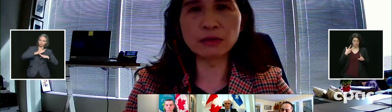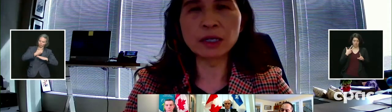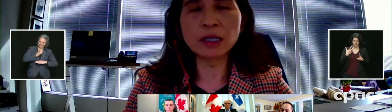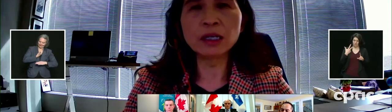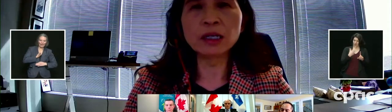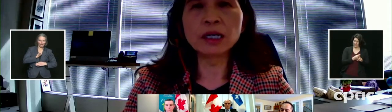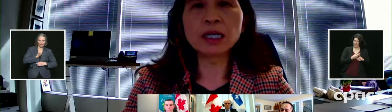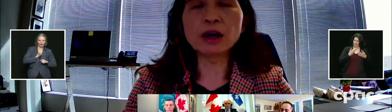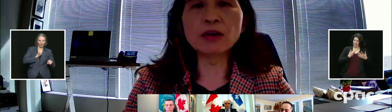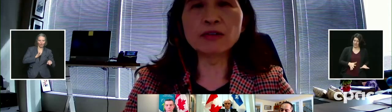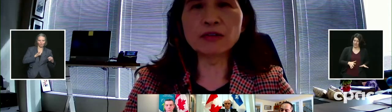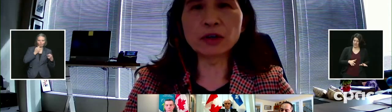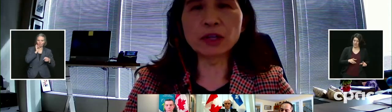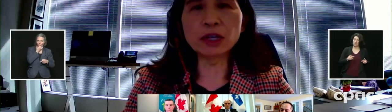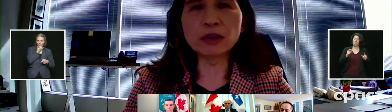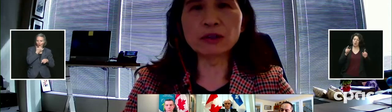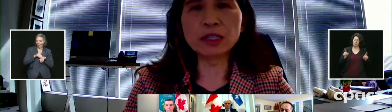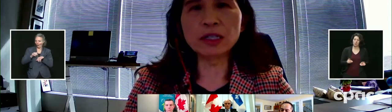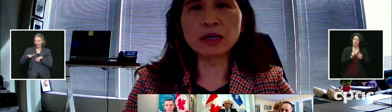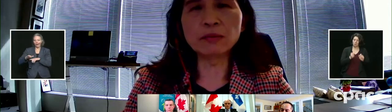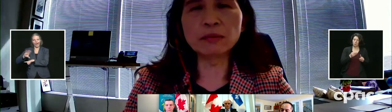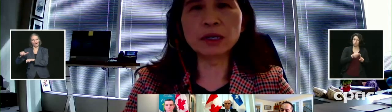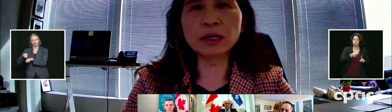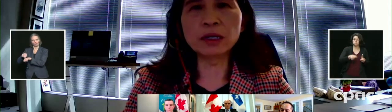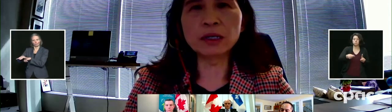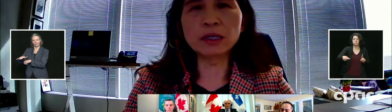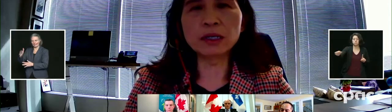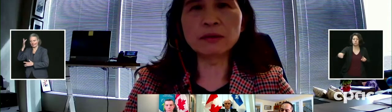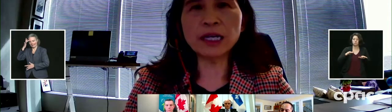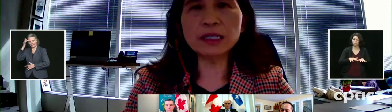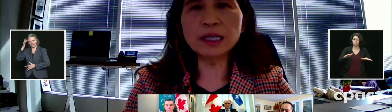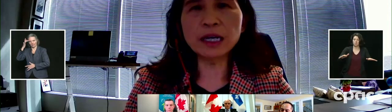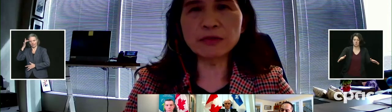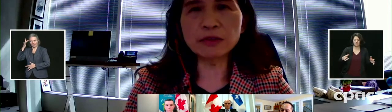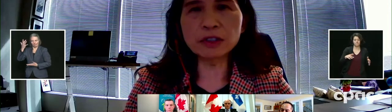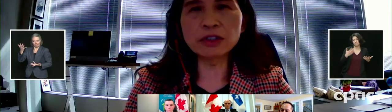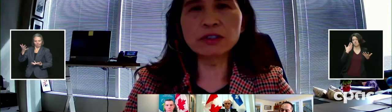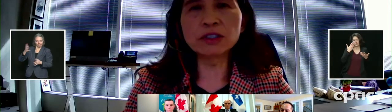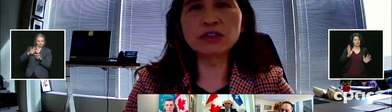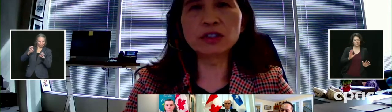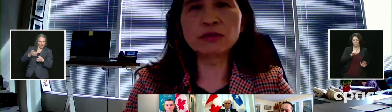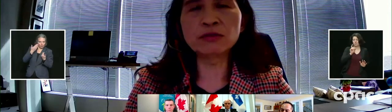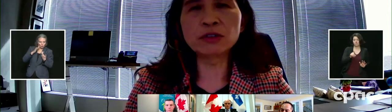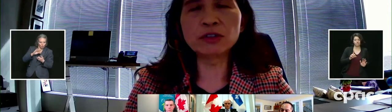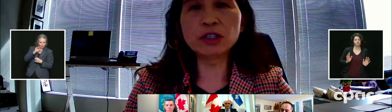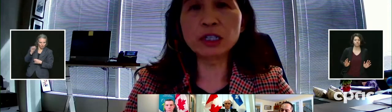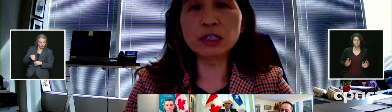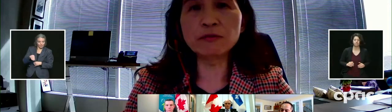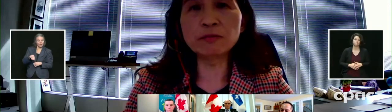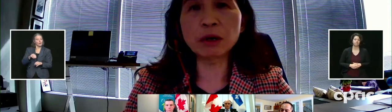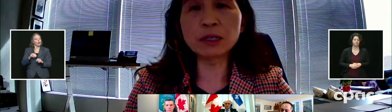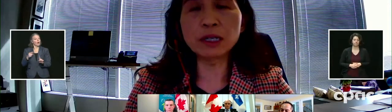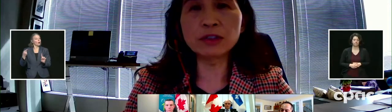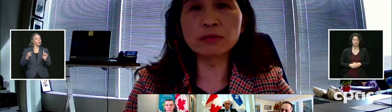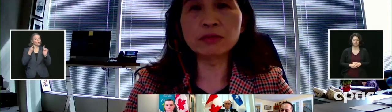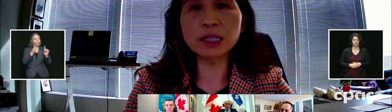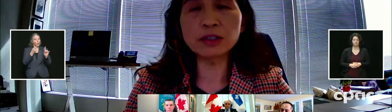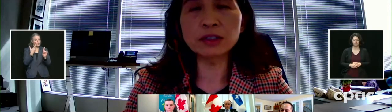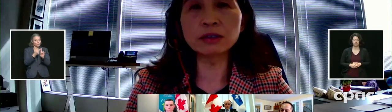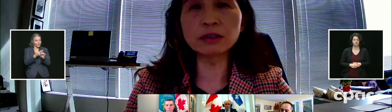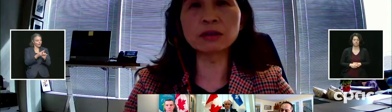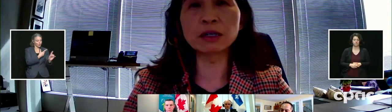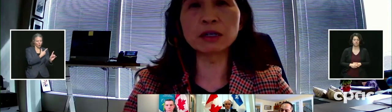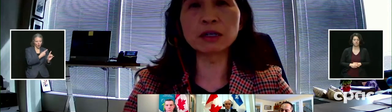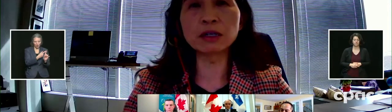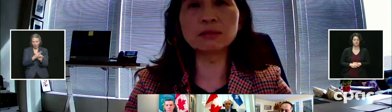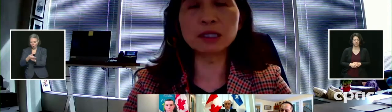unknown. Overall, though, the vaccine coverage to achieve population protection